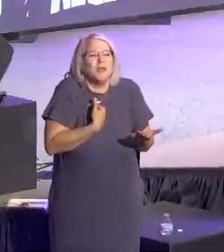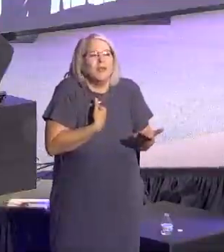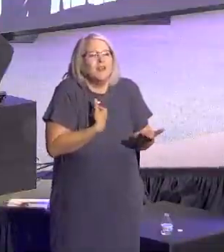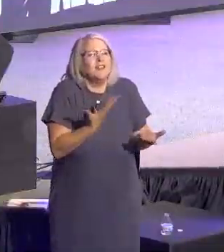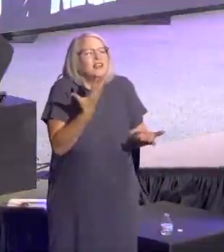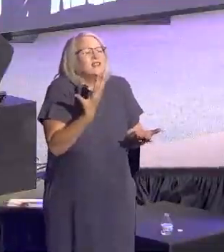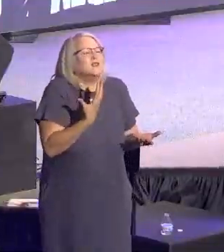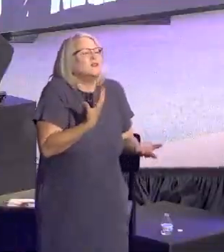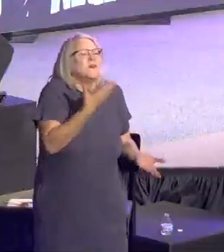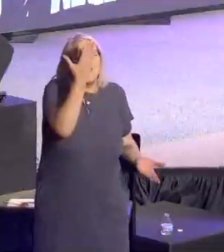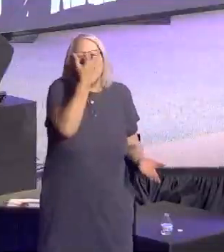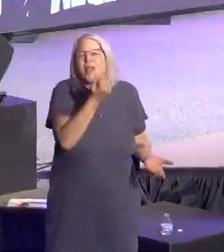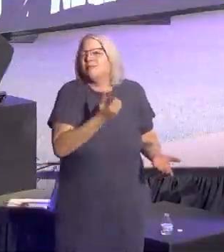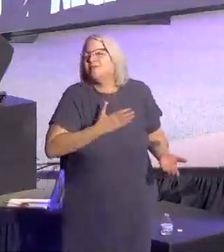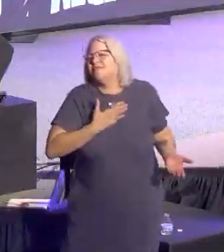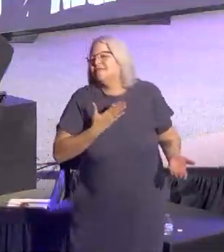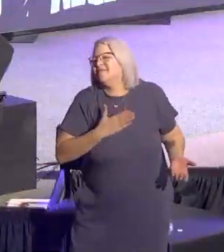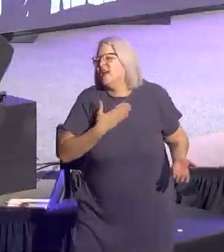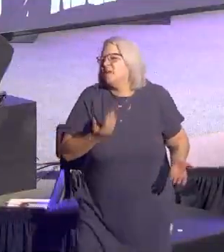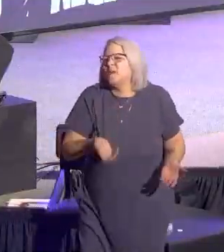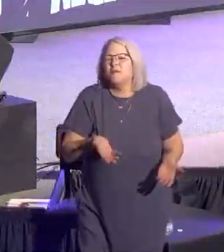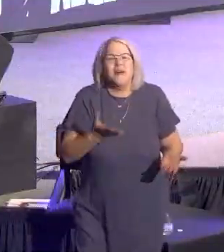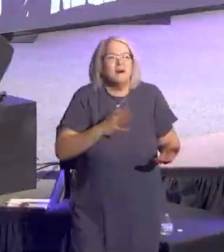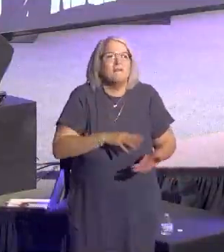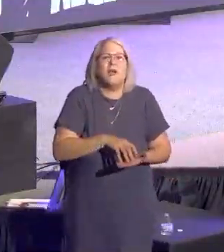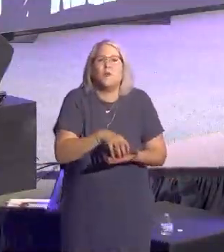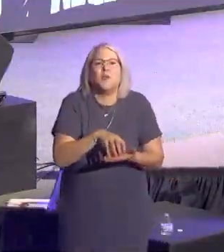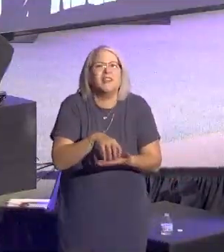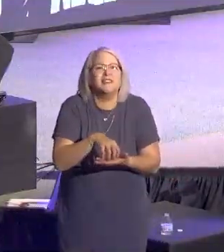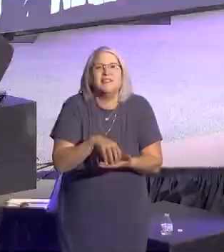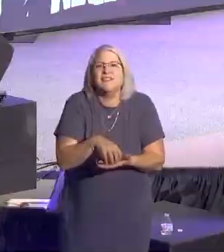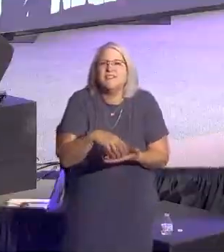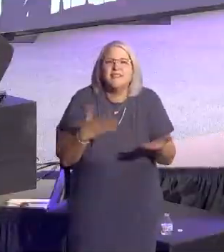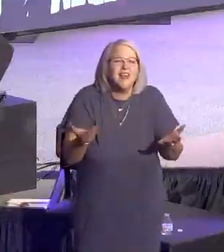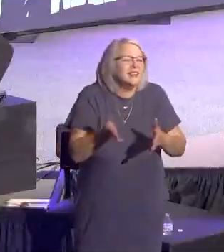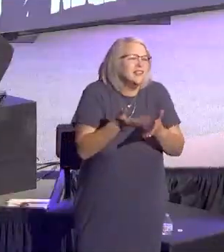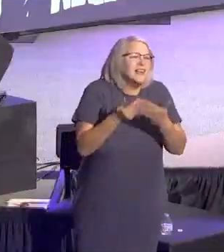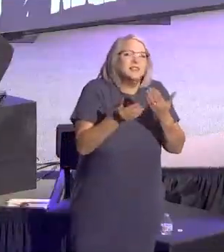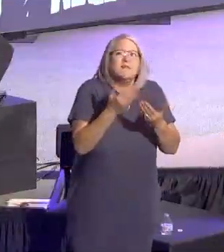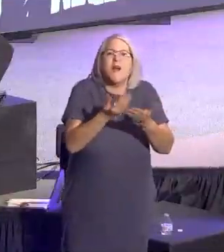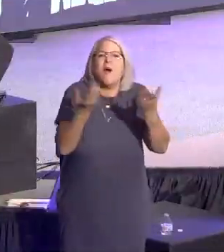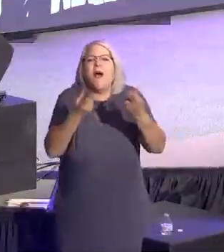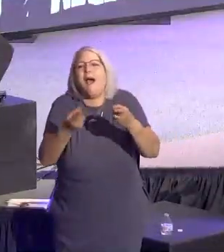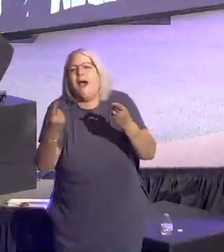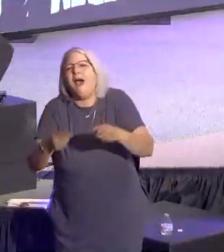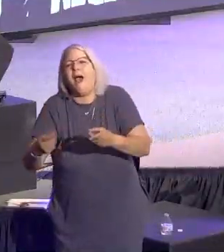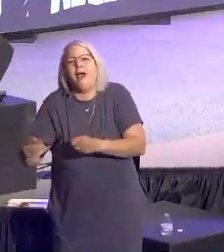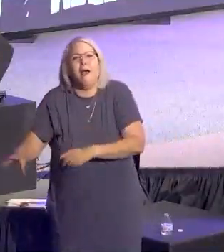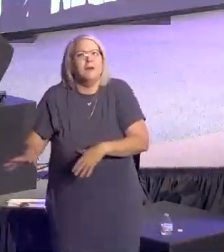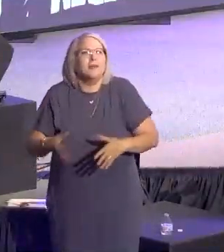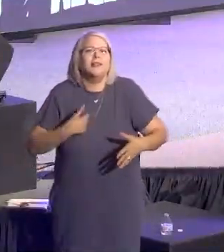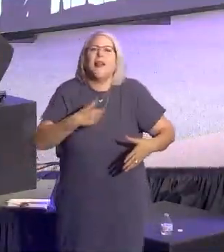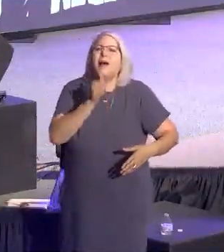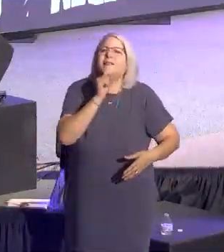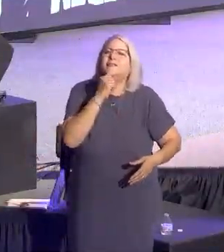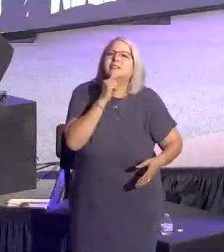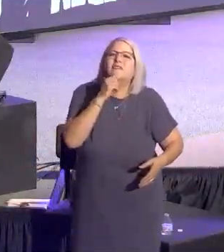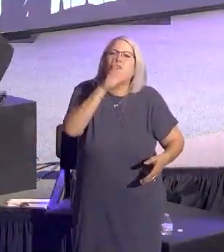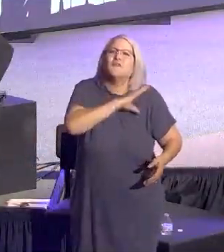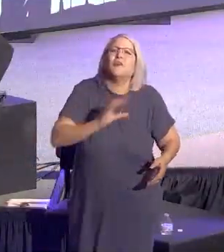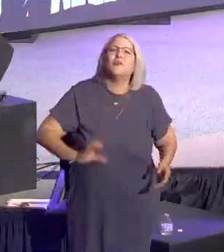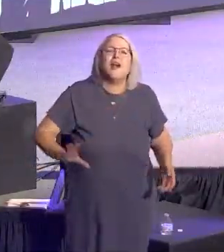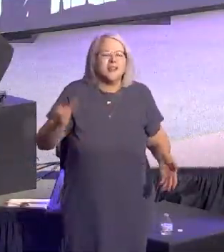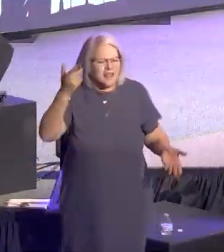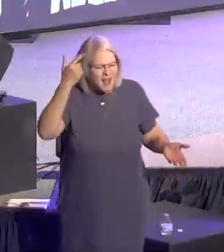take pleasure in my weaknesses and in the insults, hardships, persecutions, and troubles that I suffer for Christ. For when I am